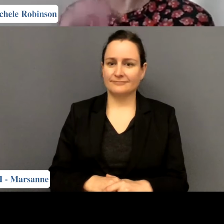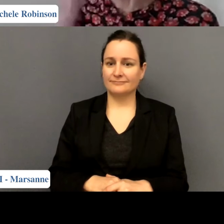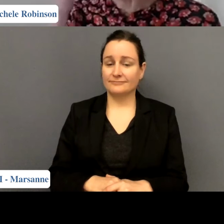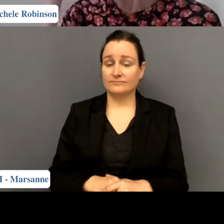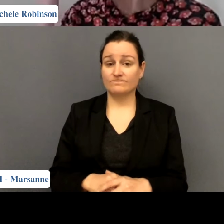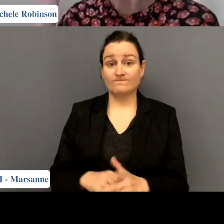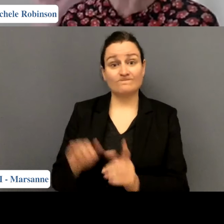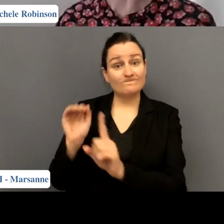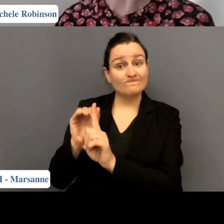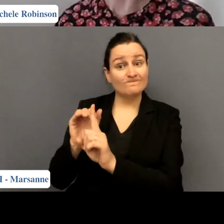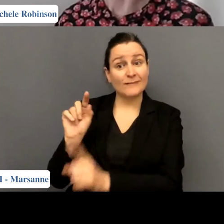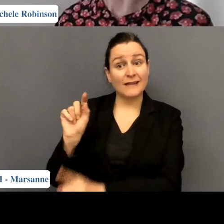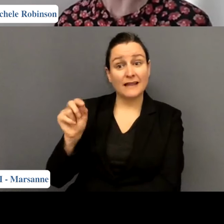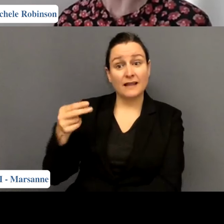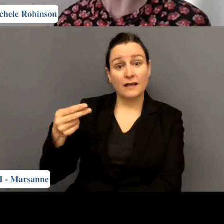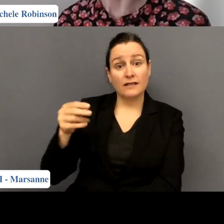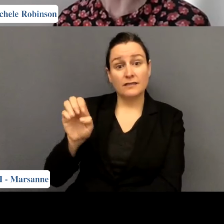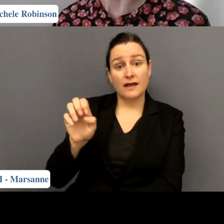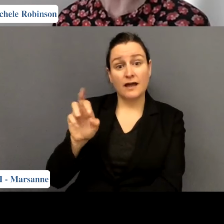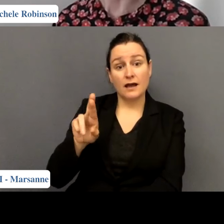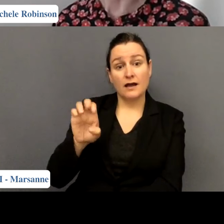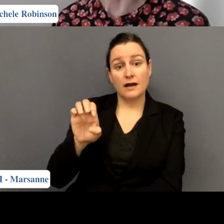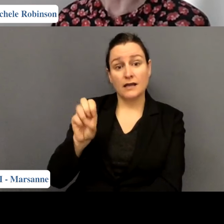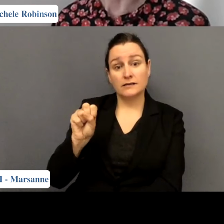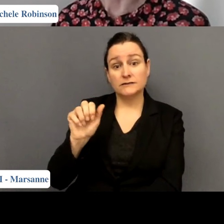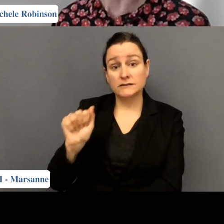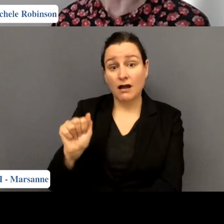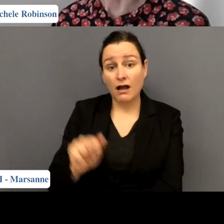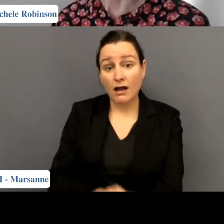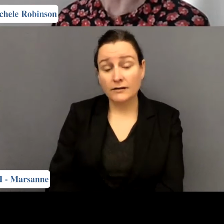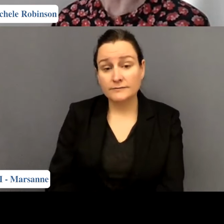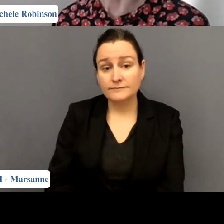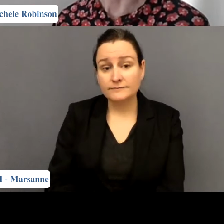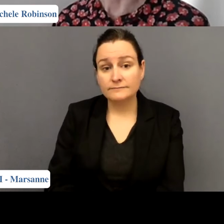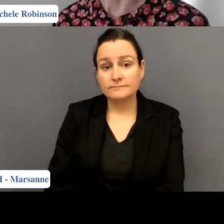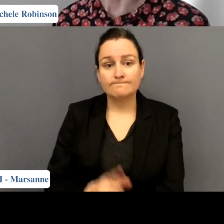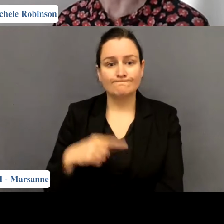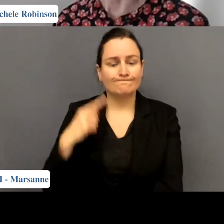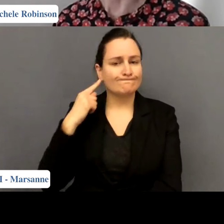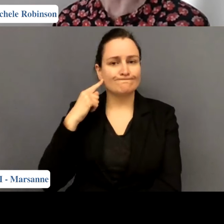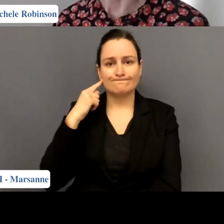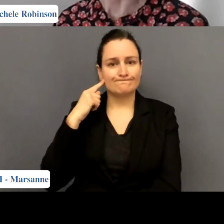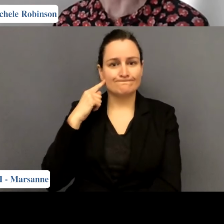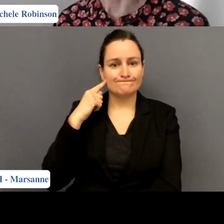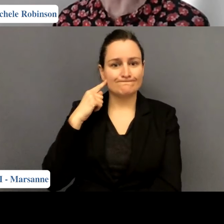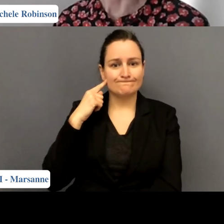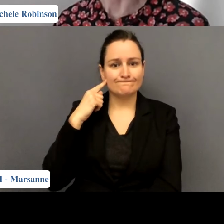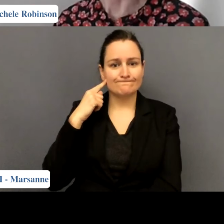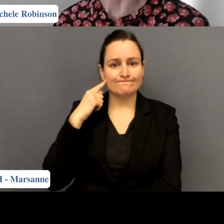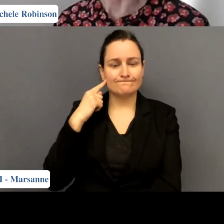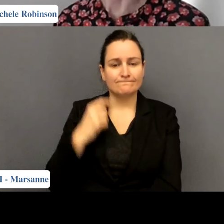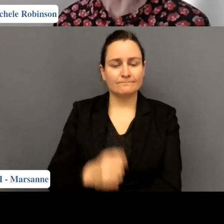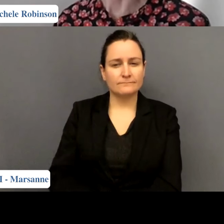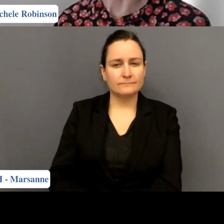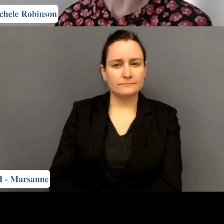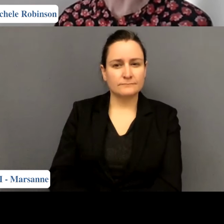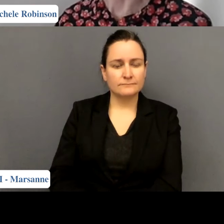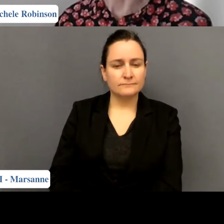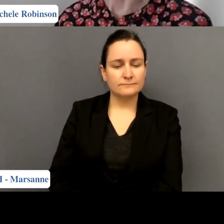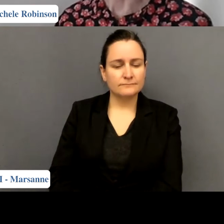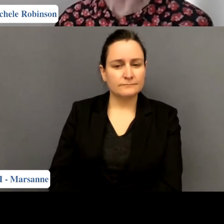Our experience with Sugiramayango, the first step is having evidence of impact. And for us, those